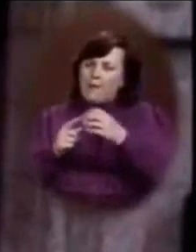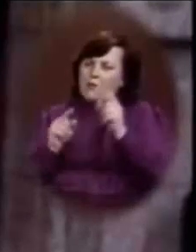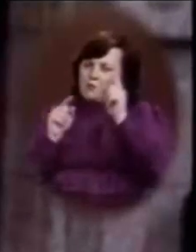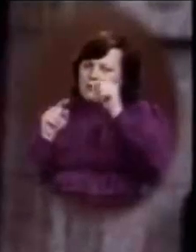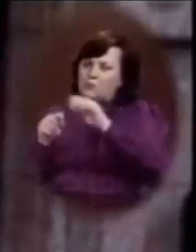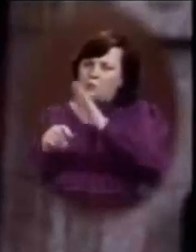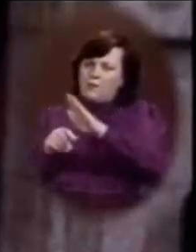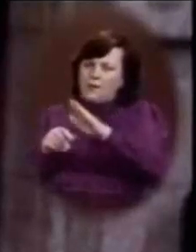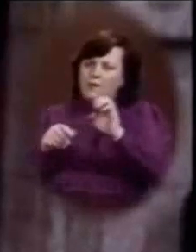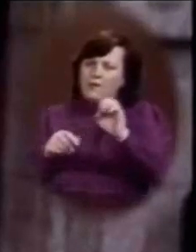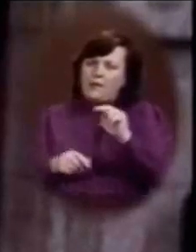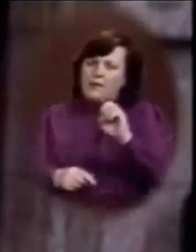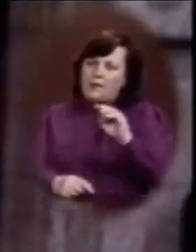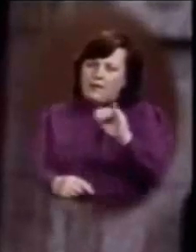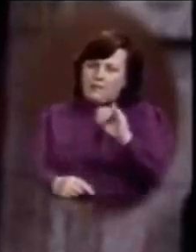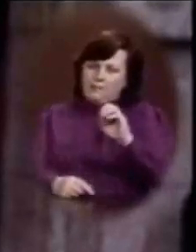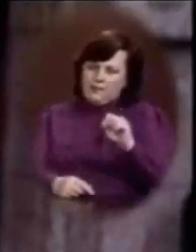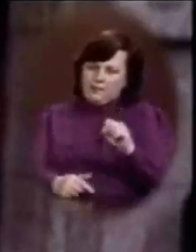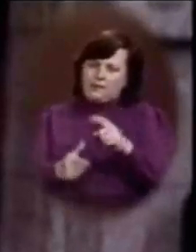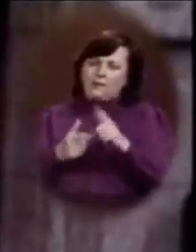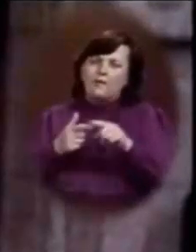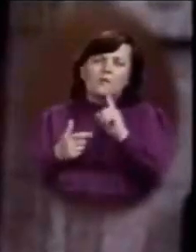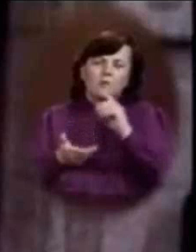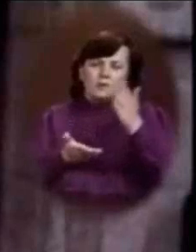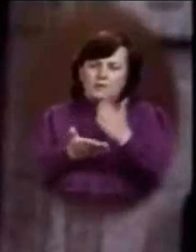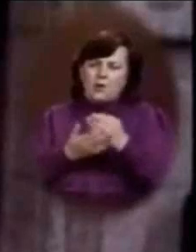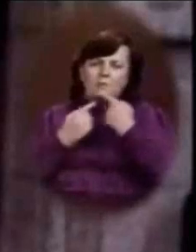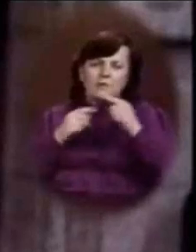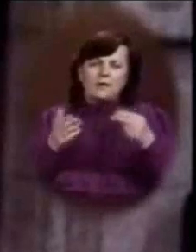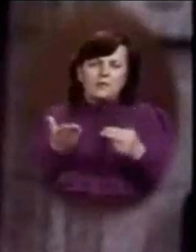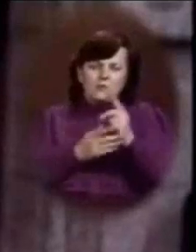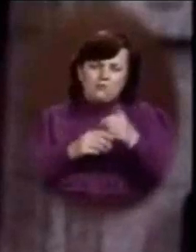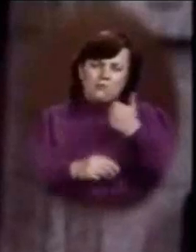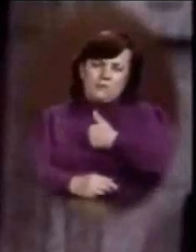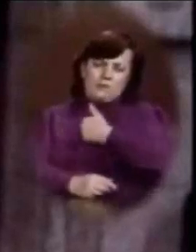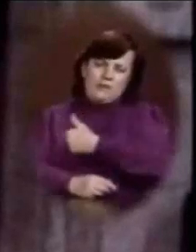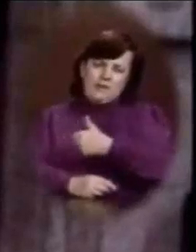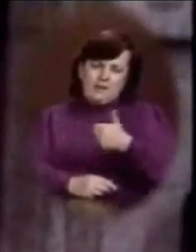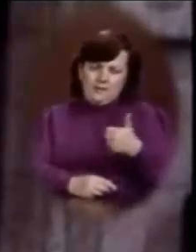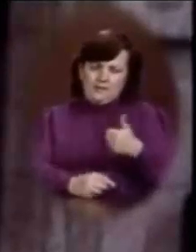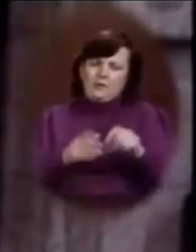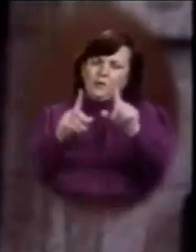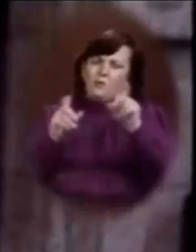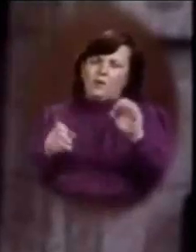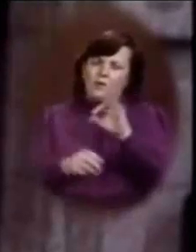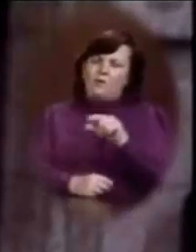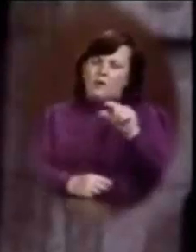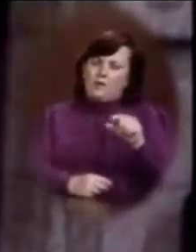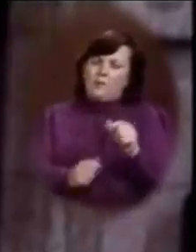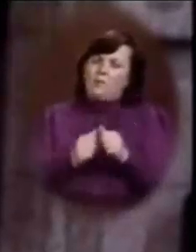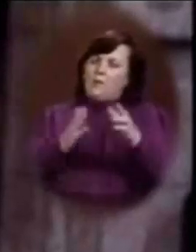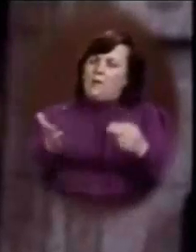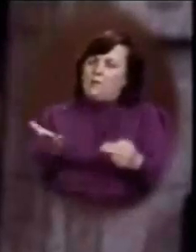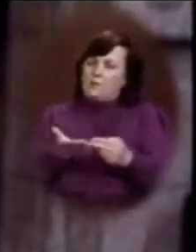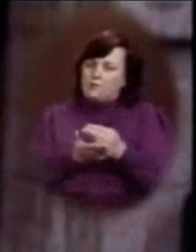they cease telling the truth to themselves. In matters of state, unless the truth be spoken,